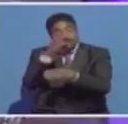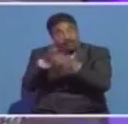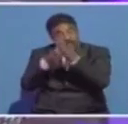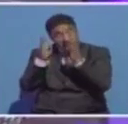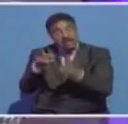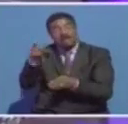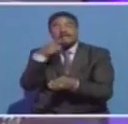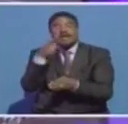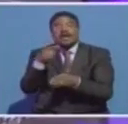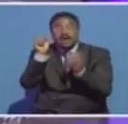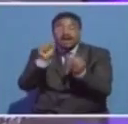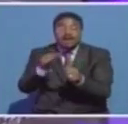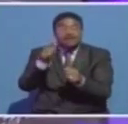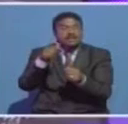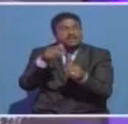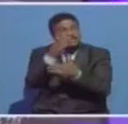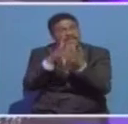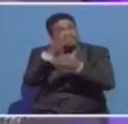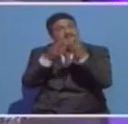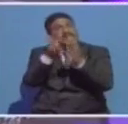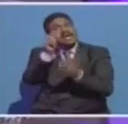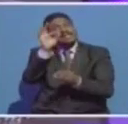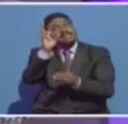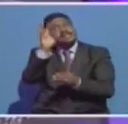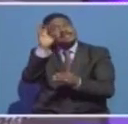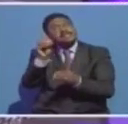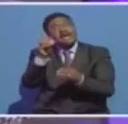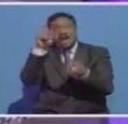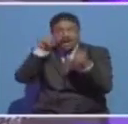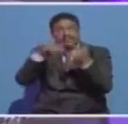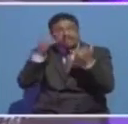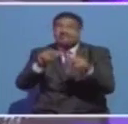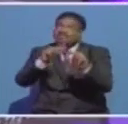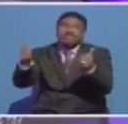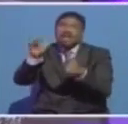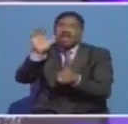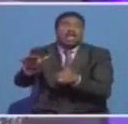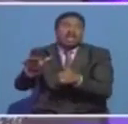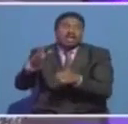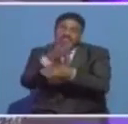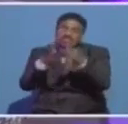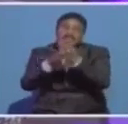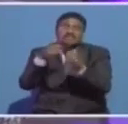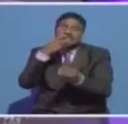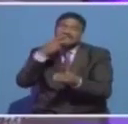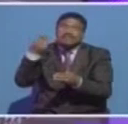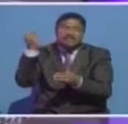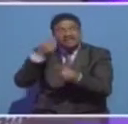the 1960s, 40s that are still standing. And then you have recent buildings that within no time,